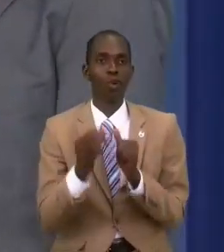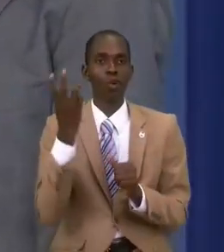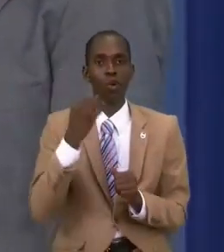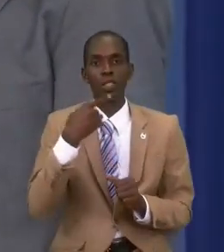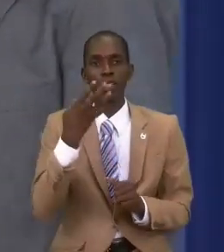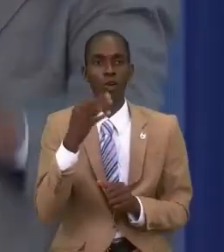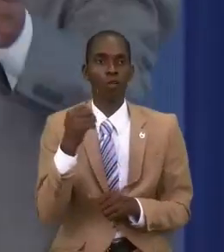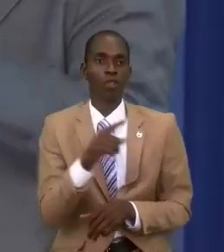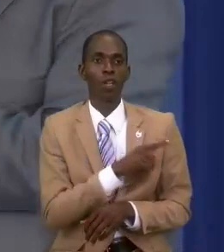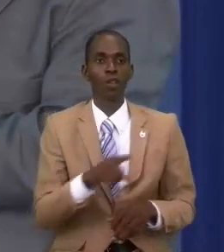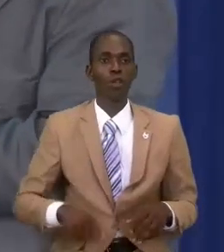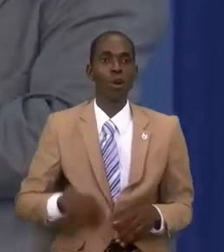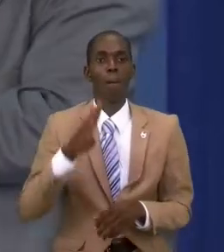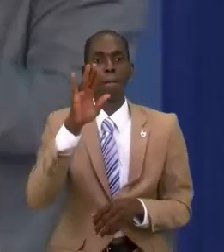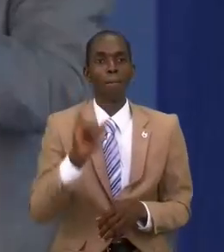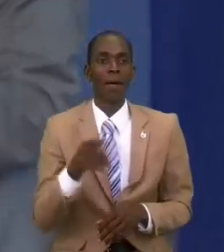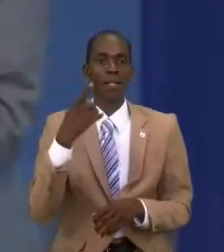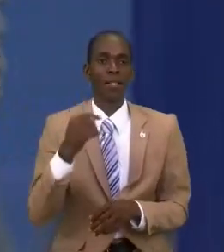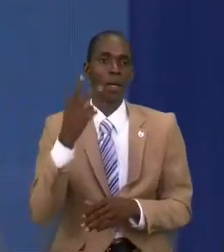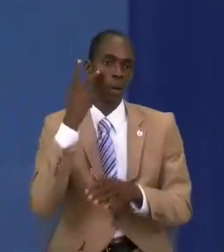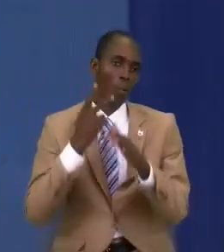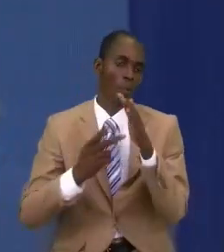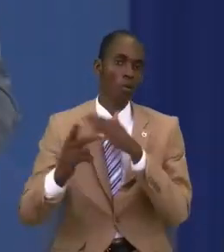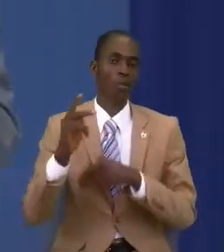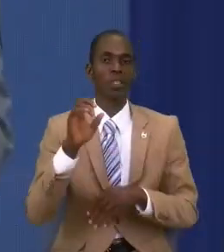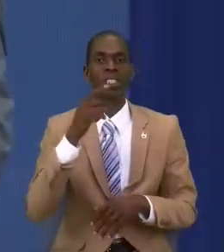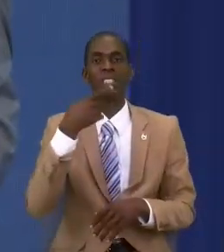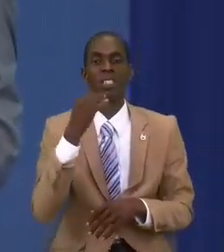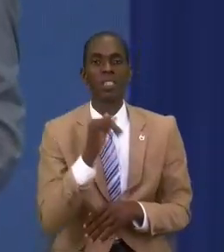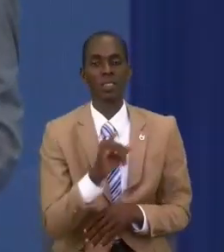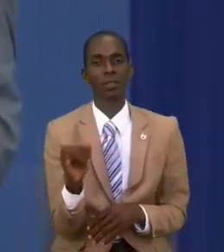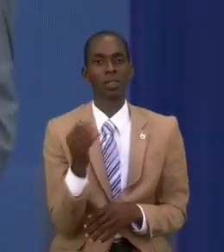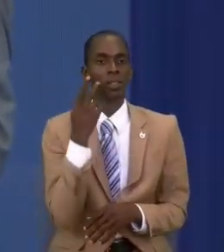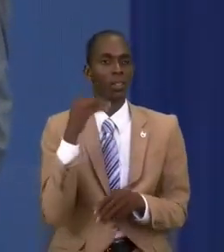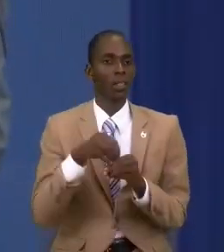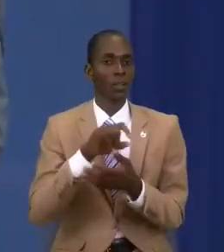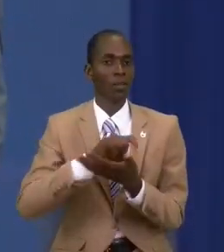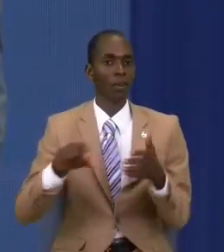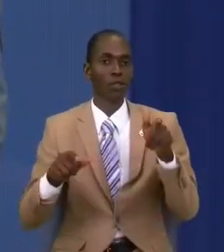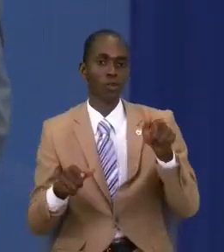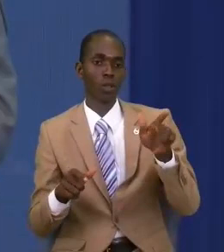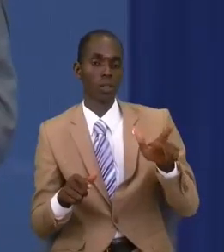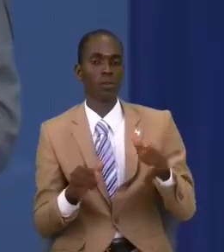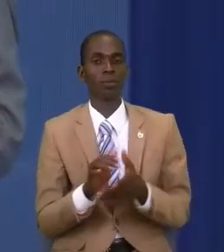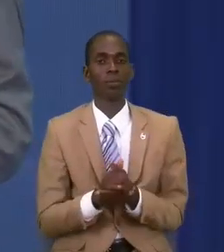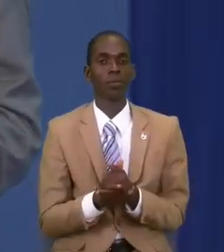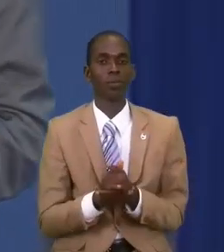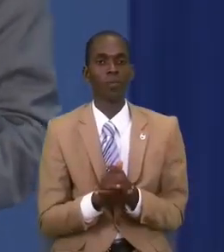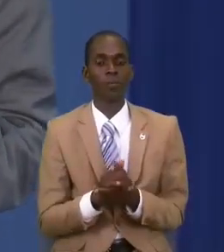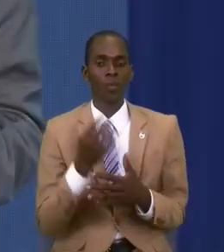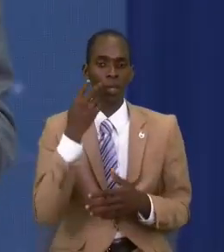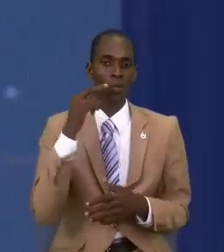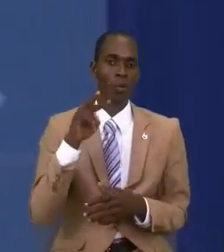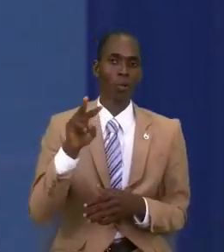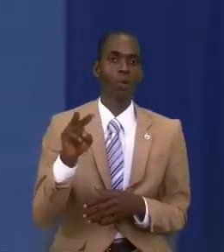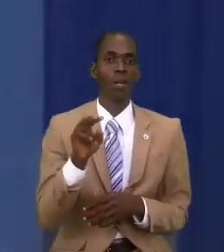prophet, saying, look at verse 23 there. It says, behold, a virgin shall be